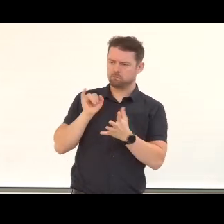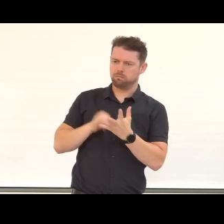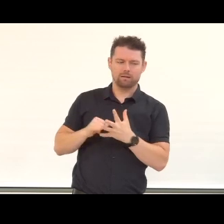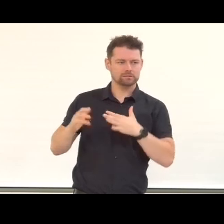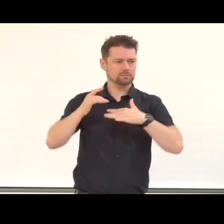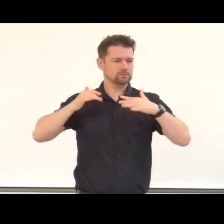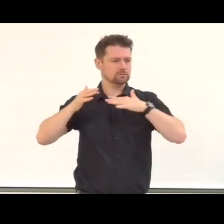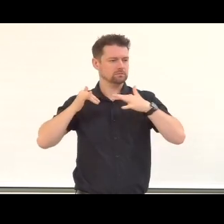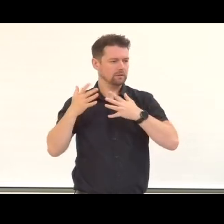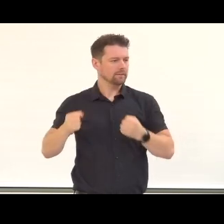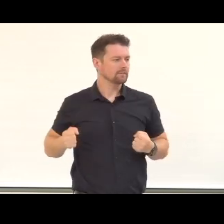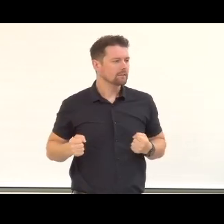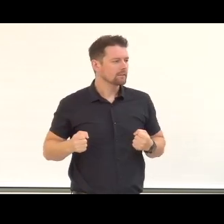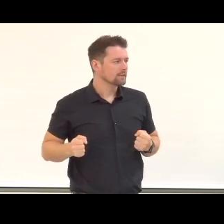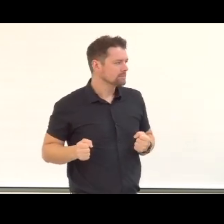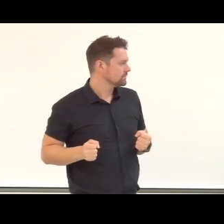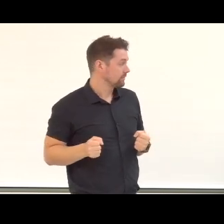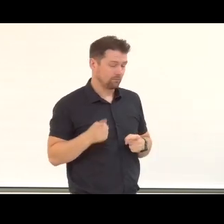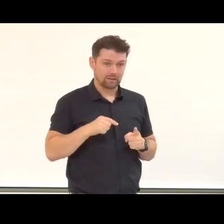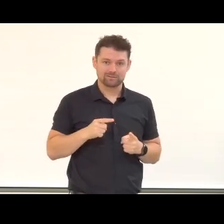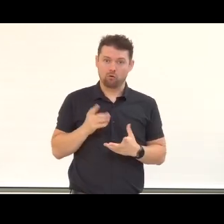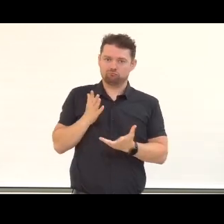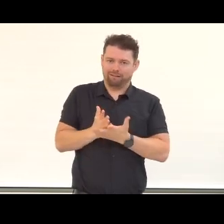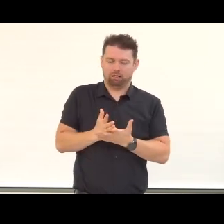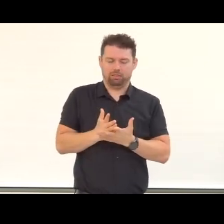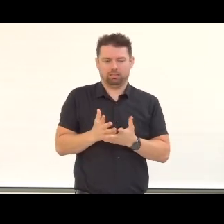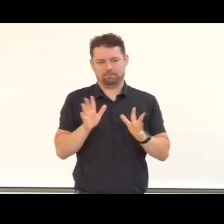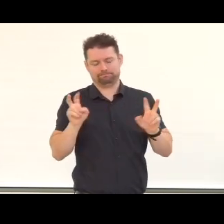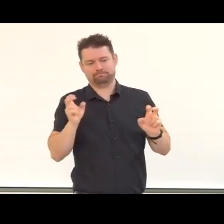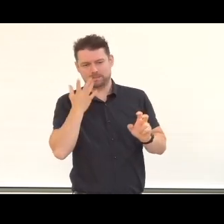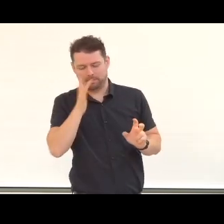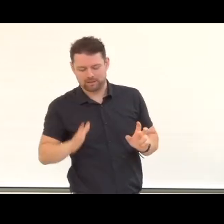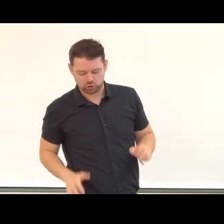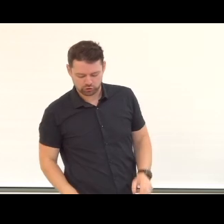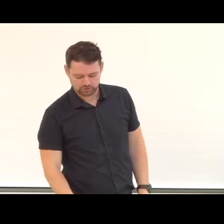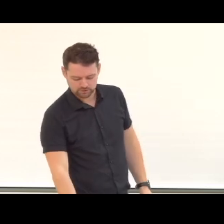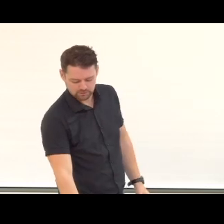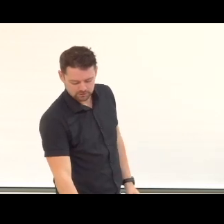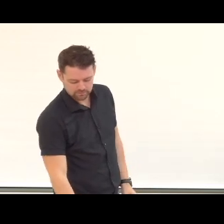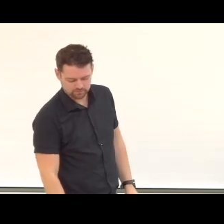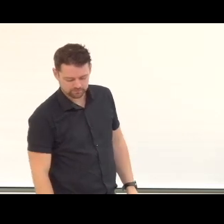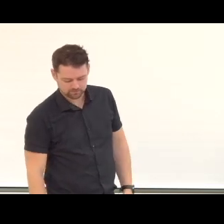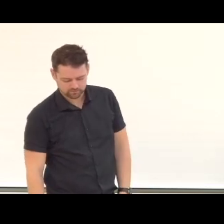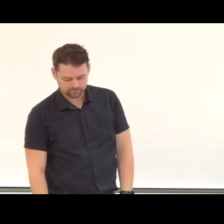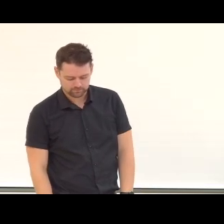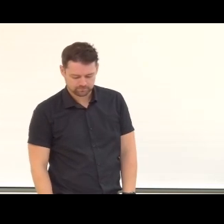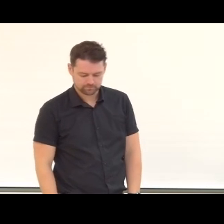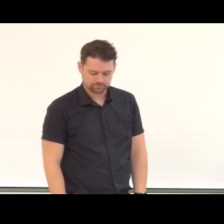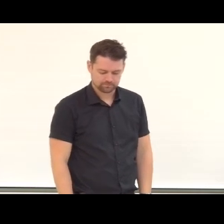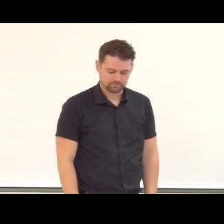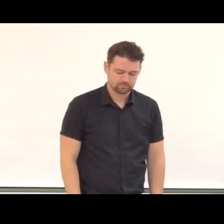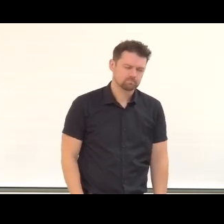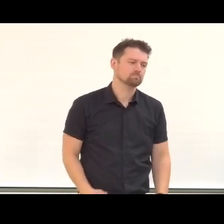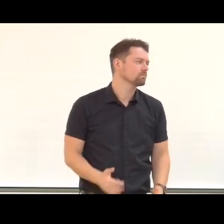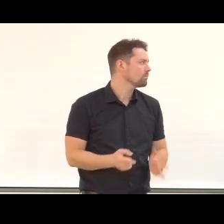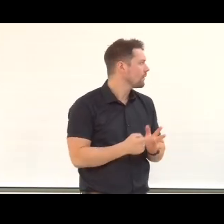This is as real as the simulation can get. Okay. Let's see what else